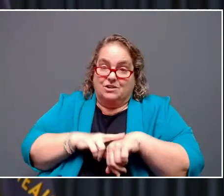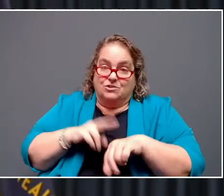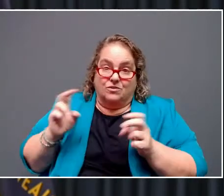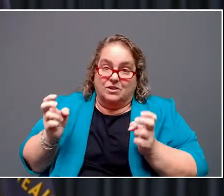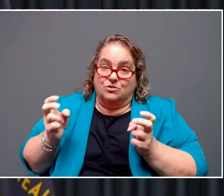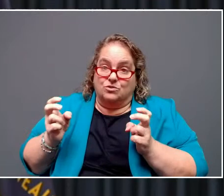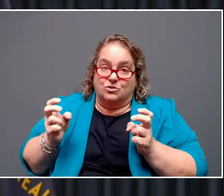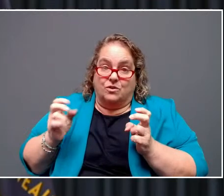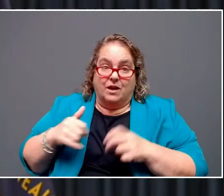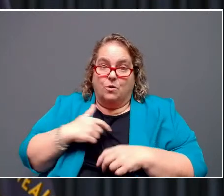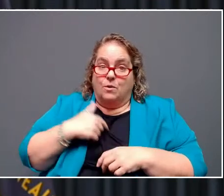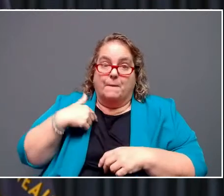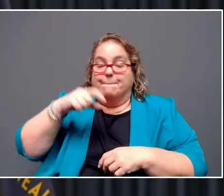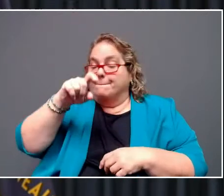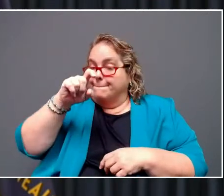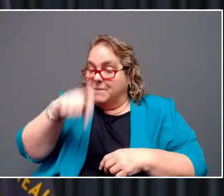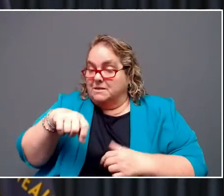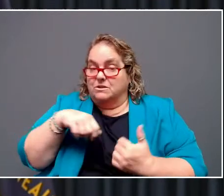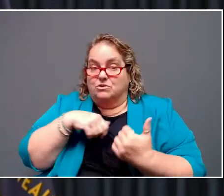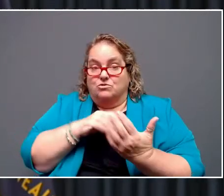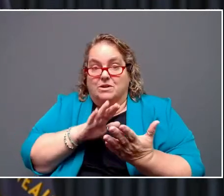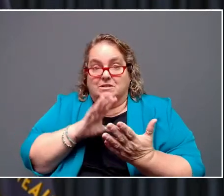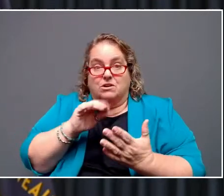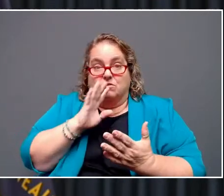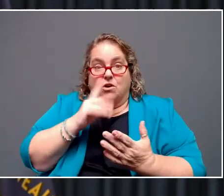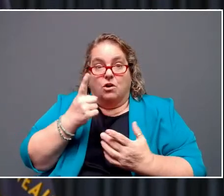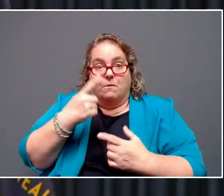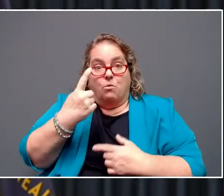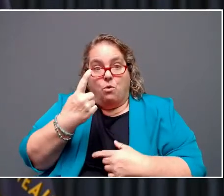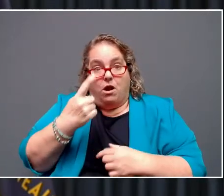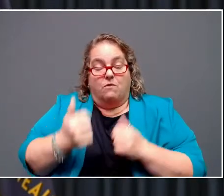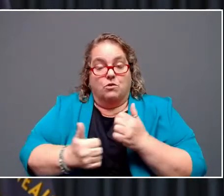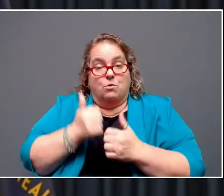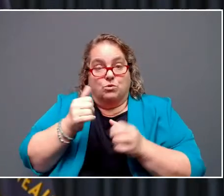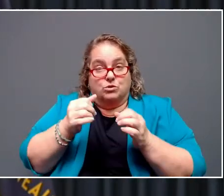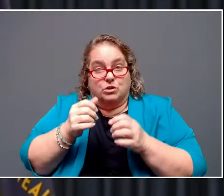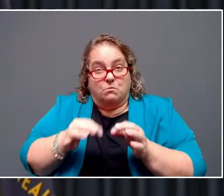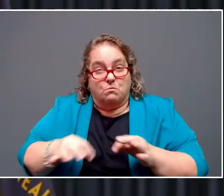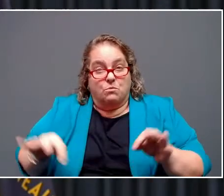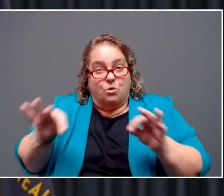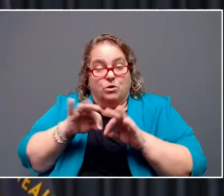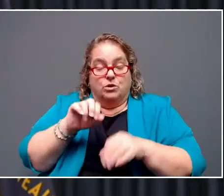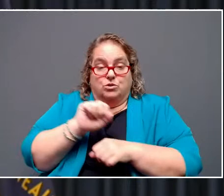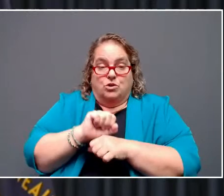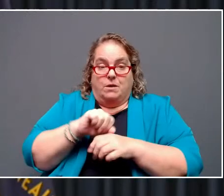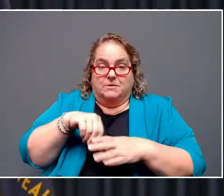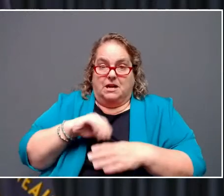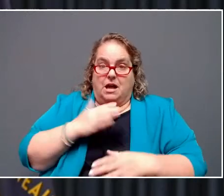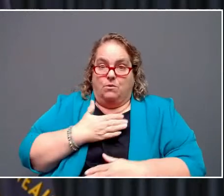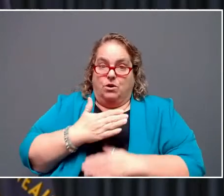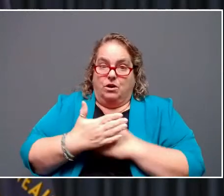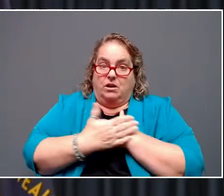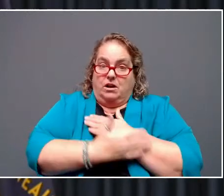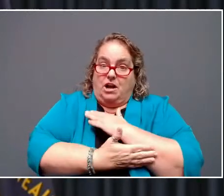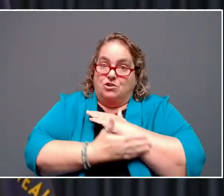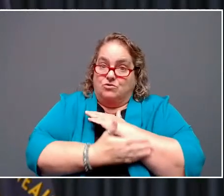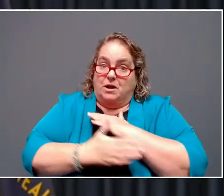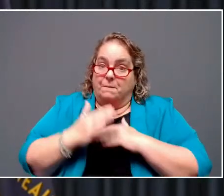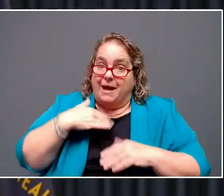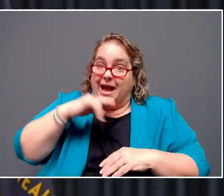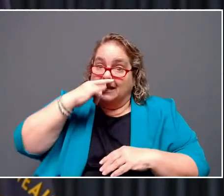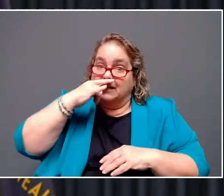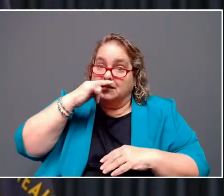got to address. And talk about one of the most important jobs in our country. I mean, my kids spend more time